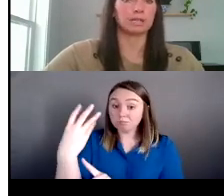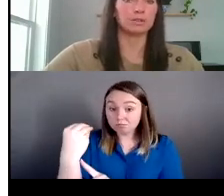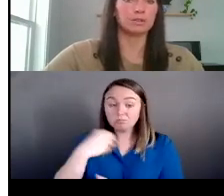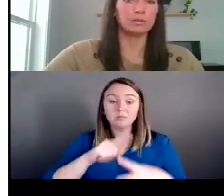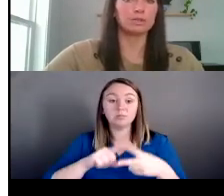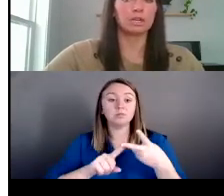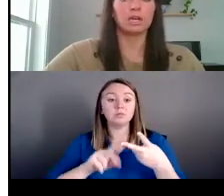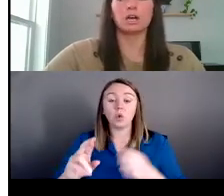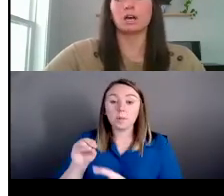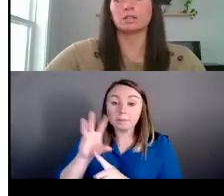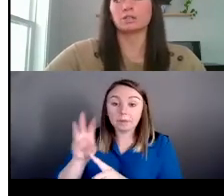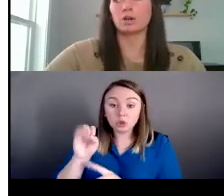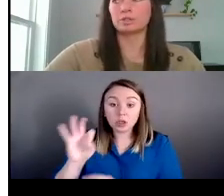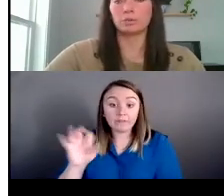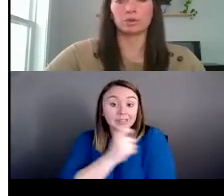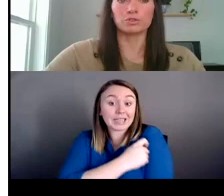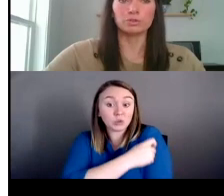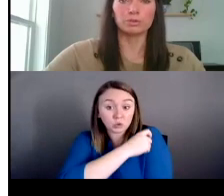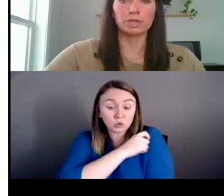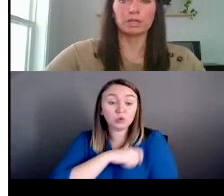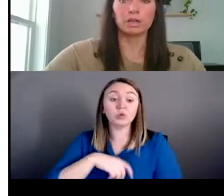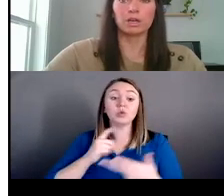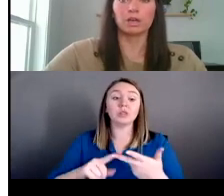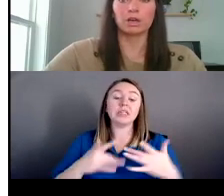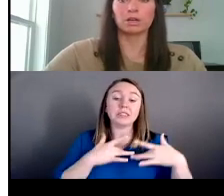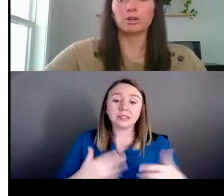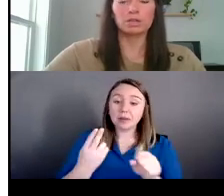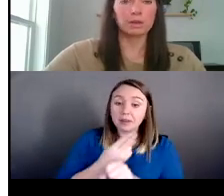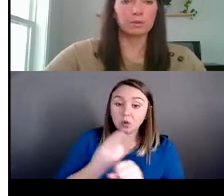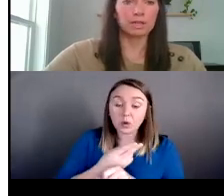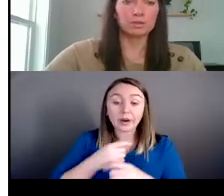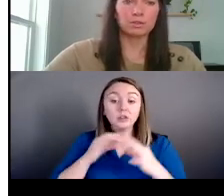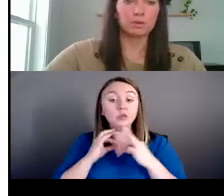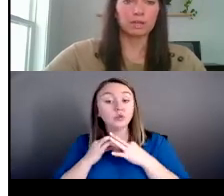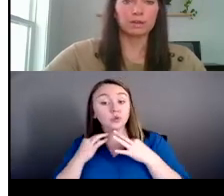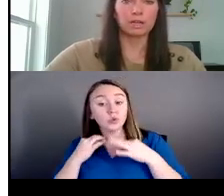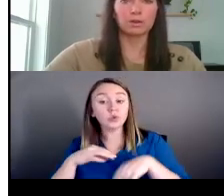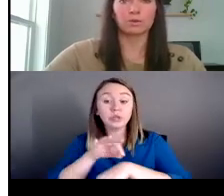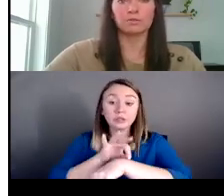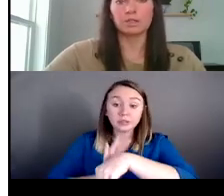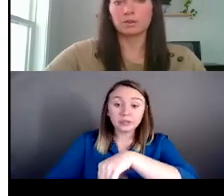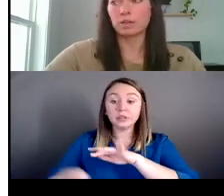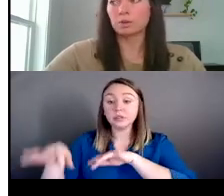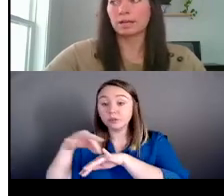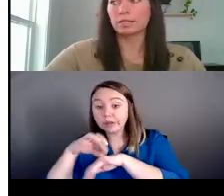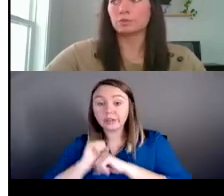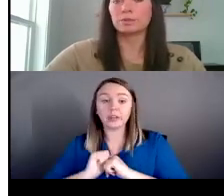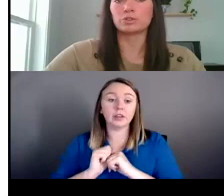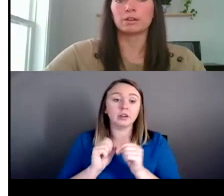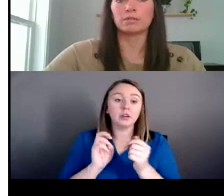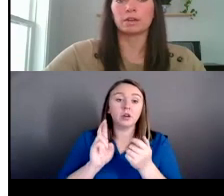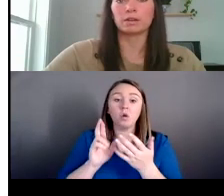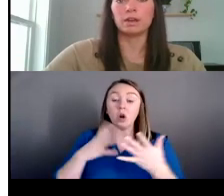of tattoos, to commonly worn jewelry, clothing they were last known to be wearing, or the vehicle they were last known